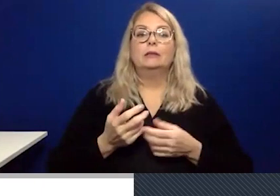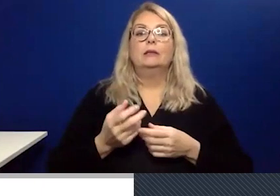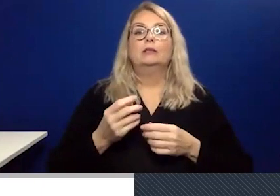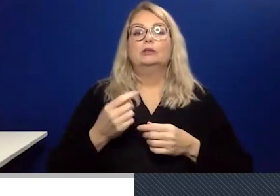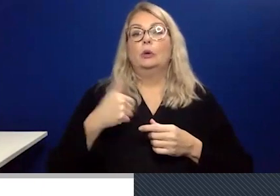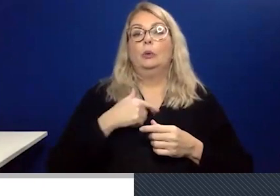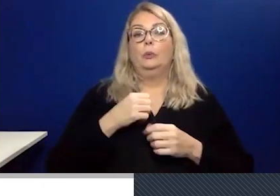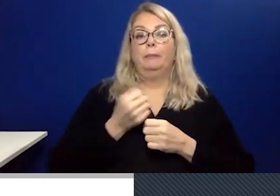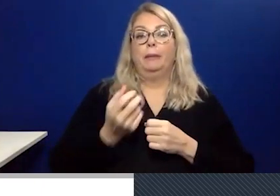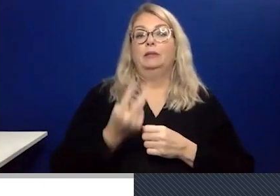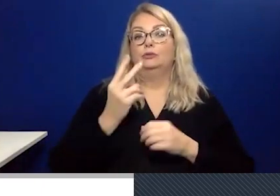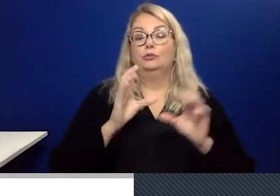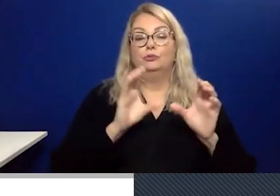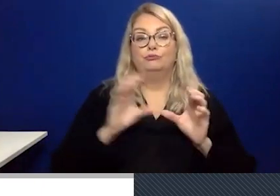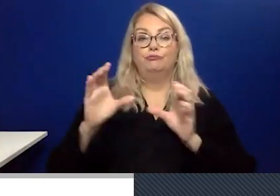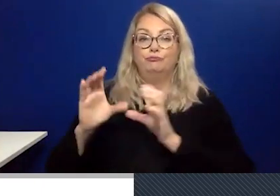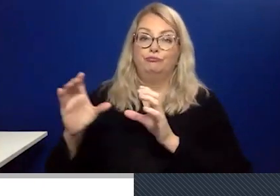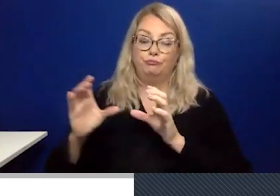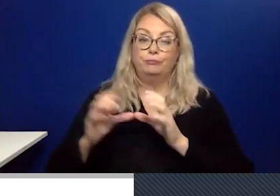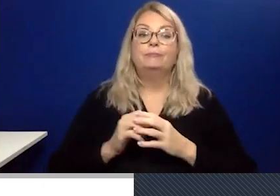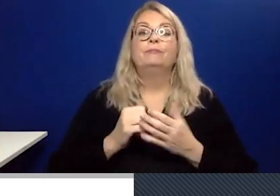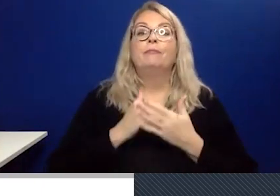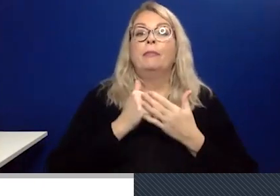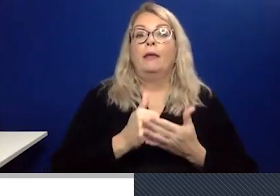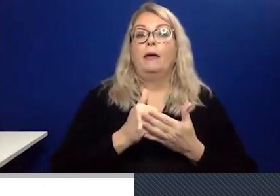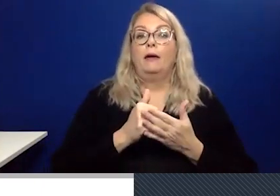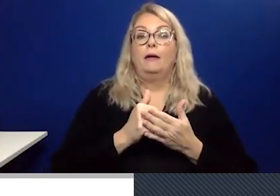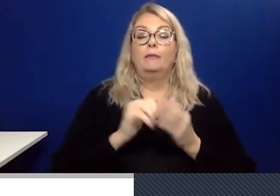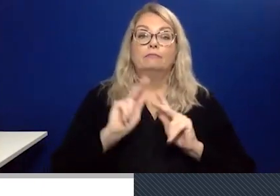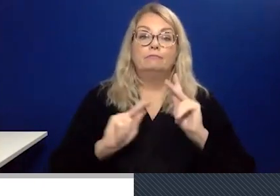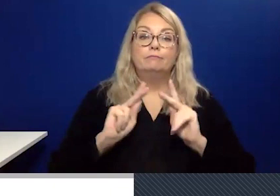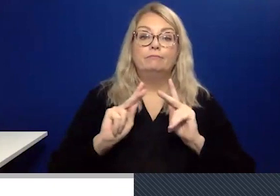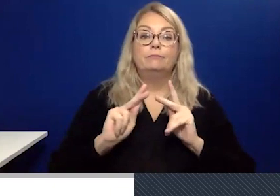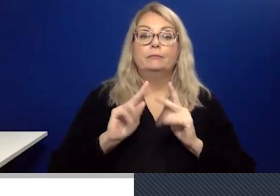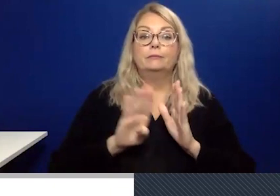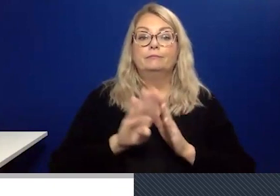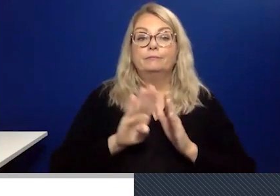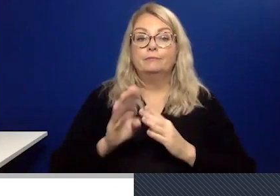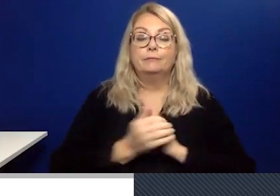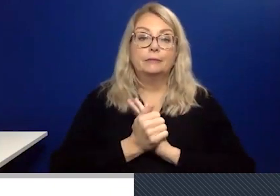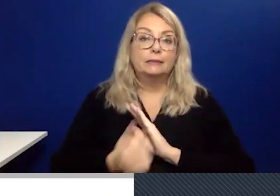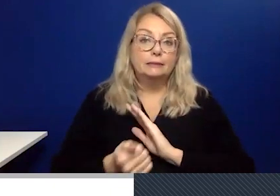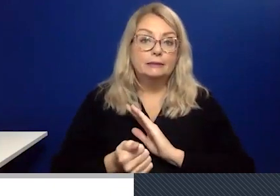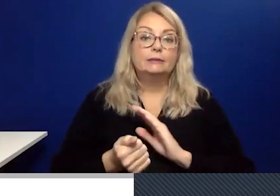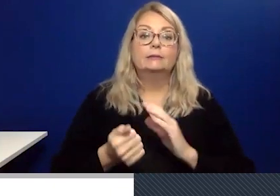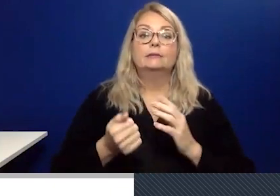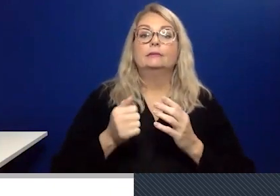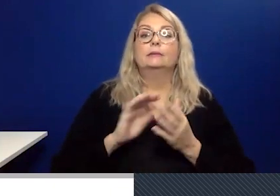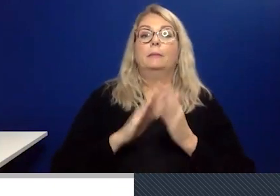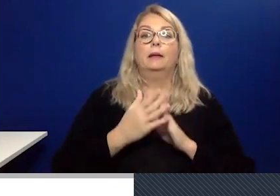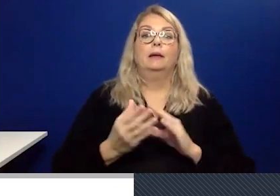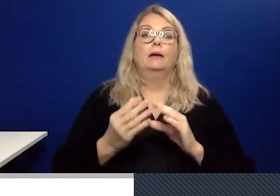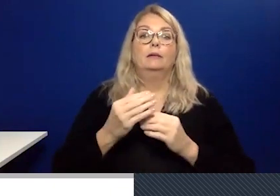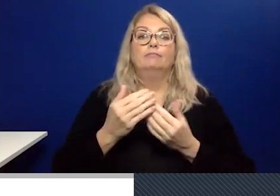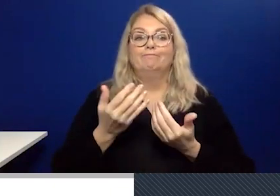certificates that help these individuals build up some skills that could help them already become more employable. If they are planning